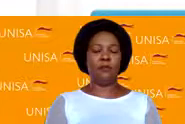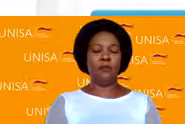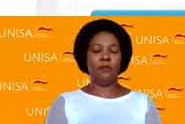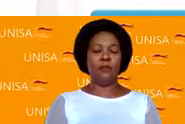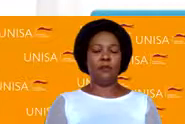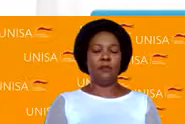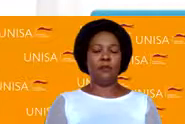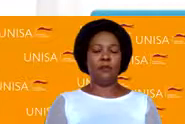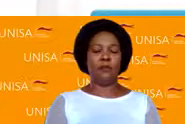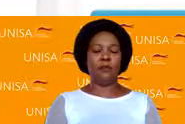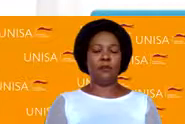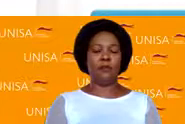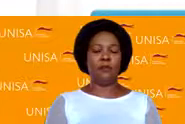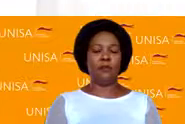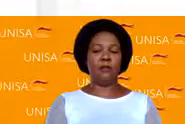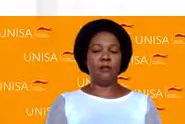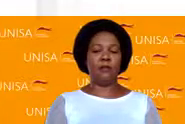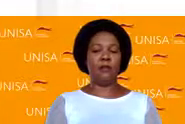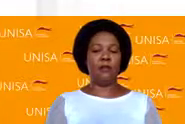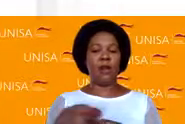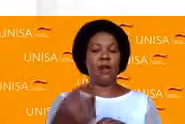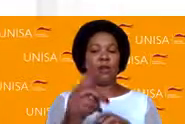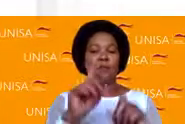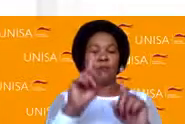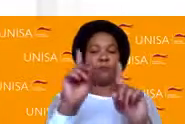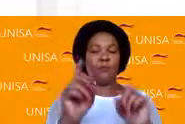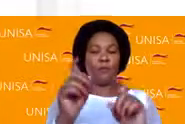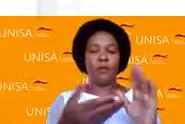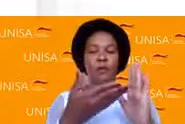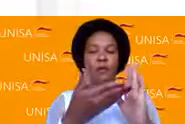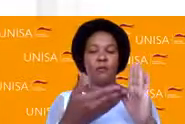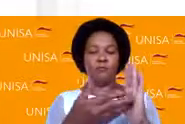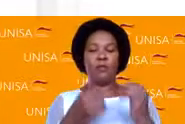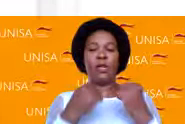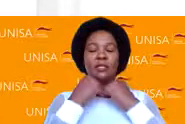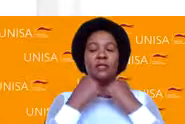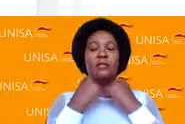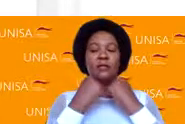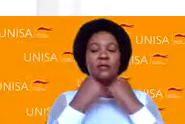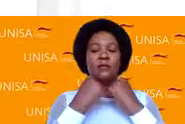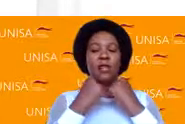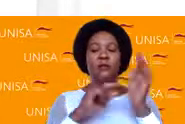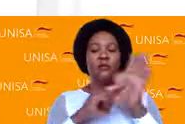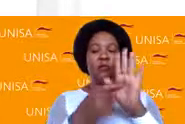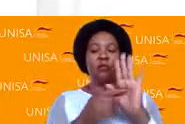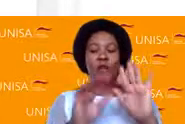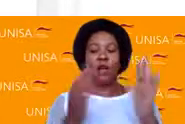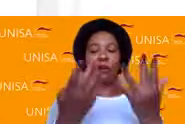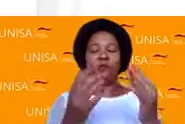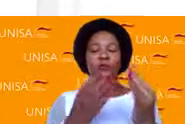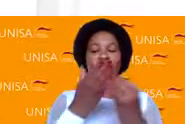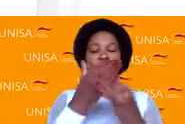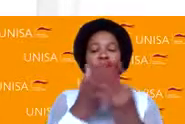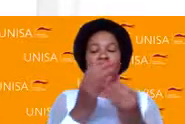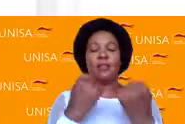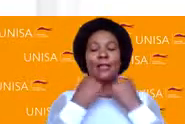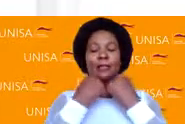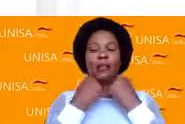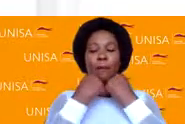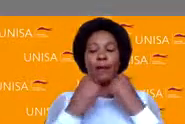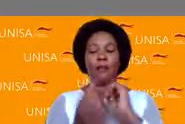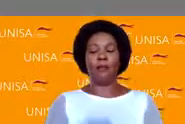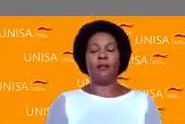Okay, I see there's another question there for assignments. I'll show you now to access assignments.